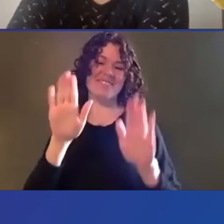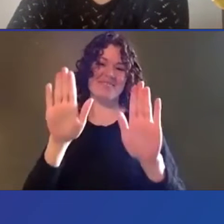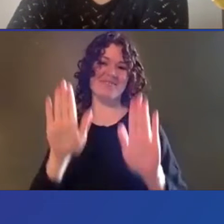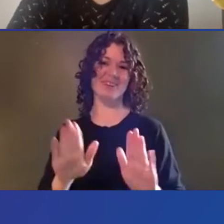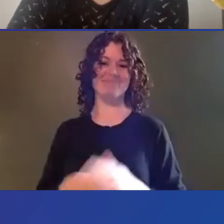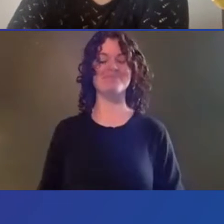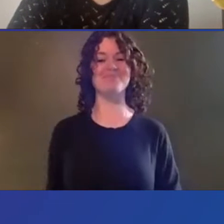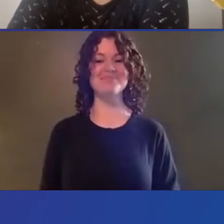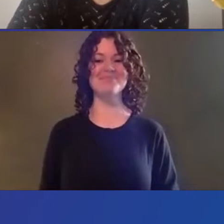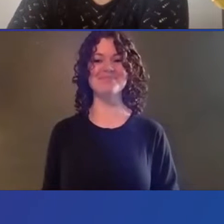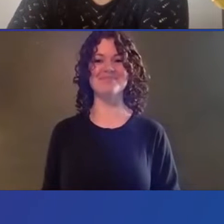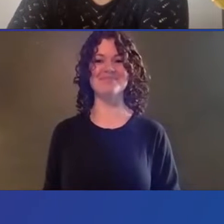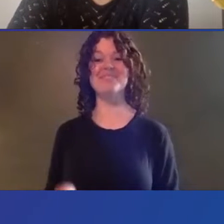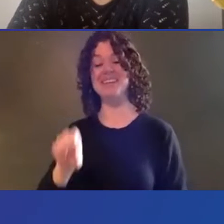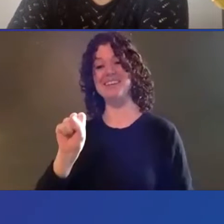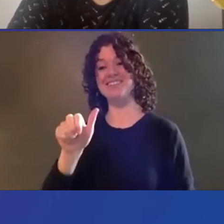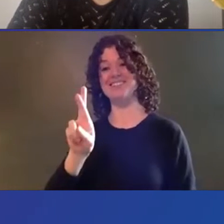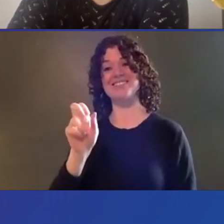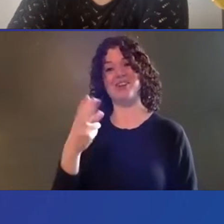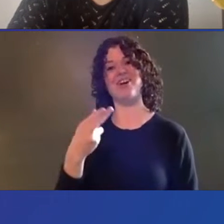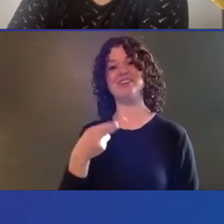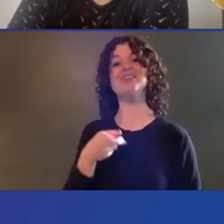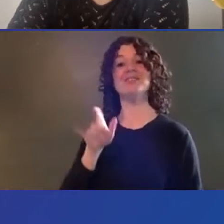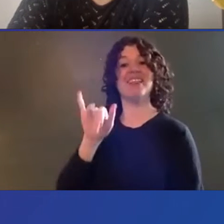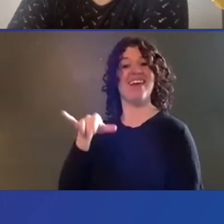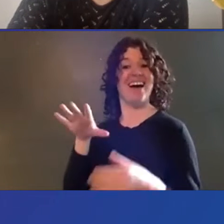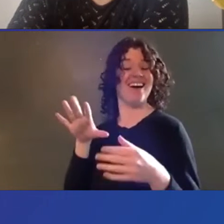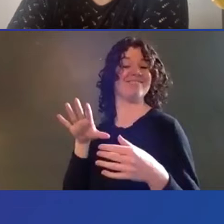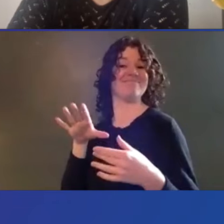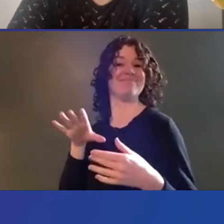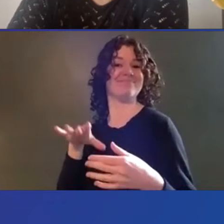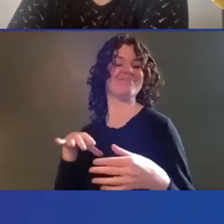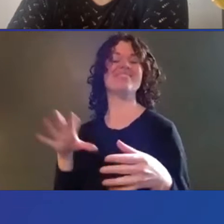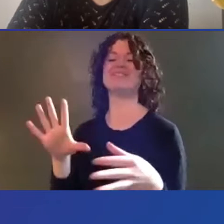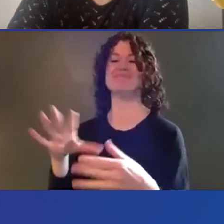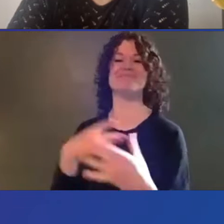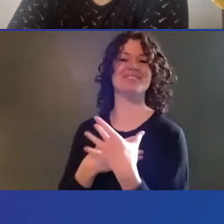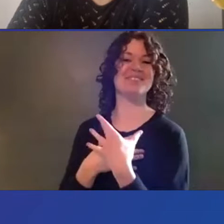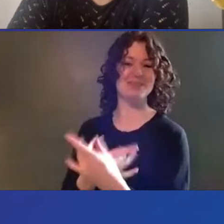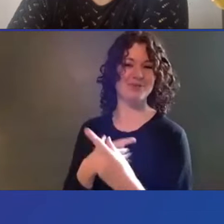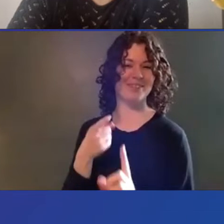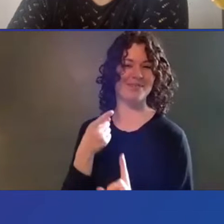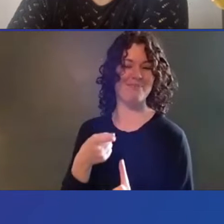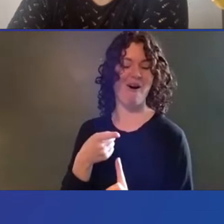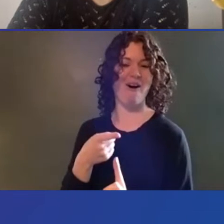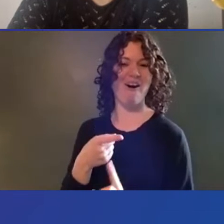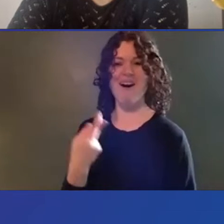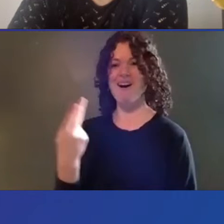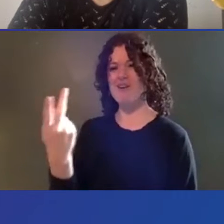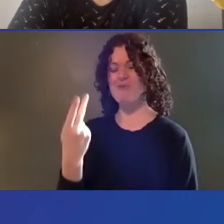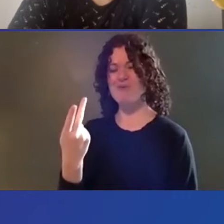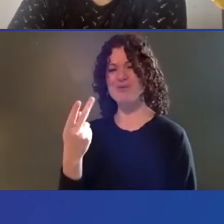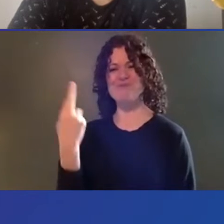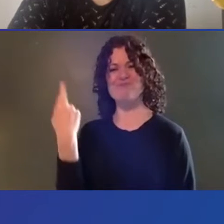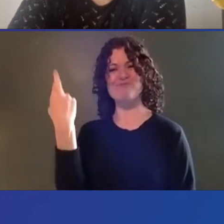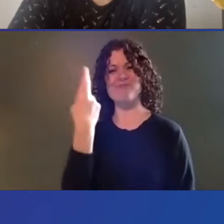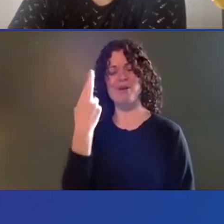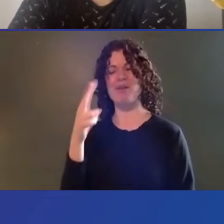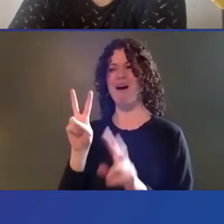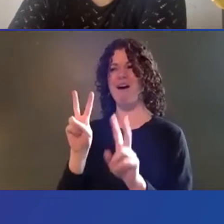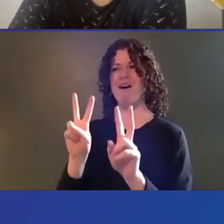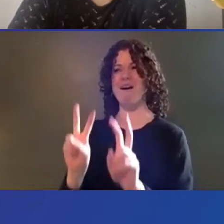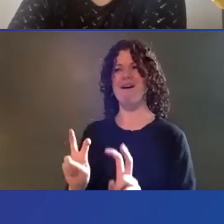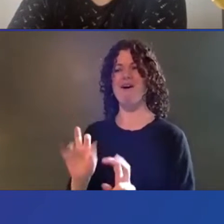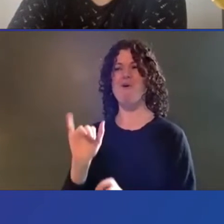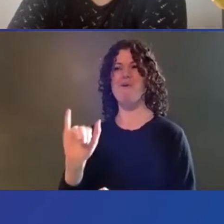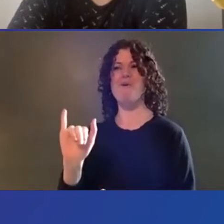an interesting point, like Sarah just brought, that one of the issues that we found is how, you